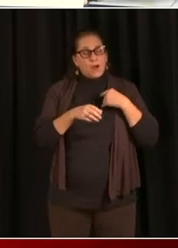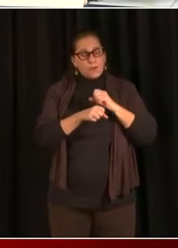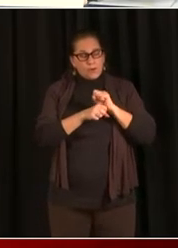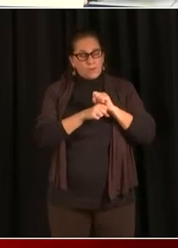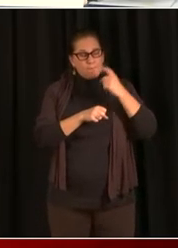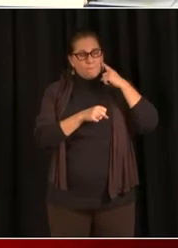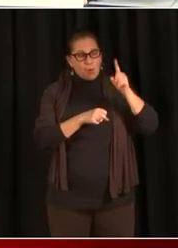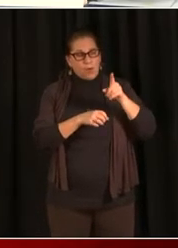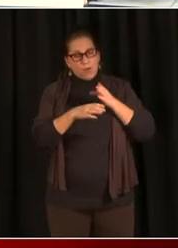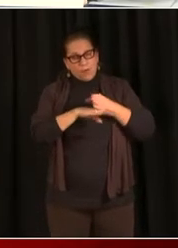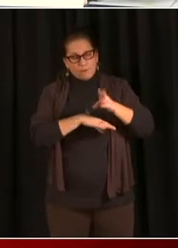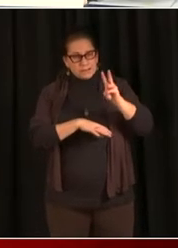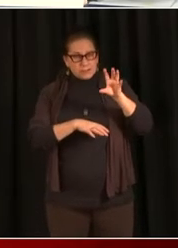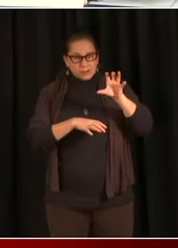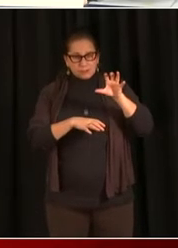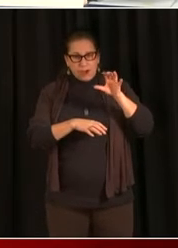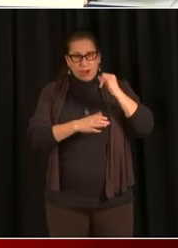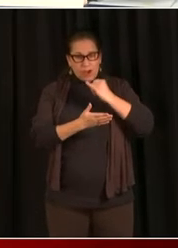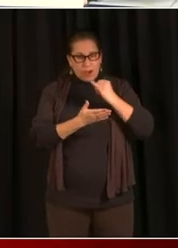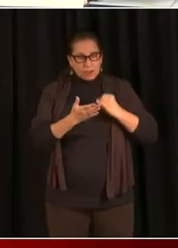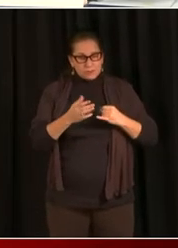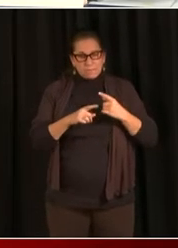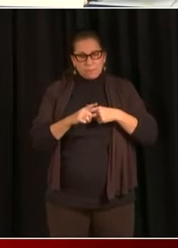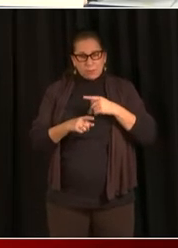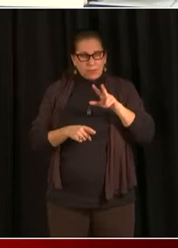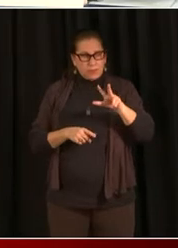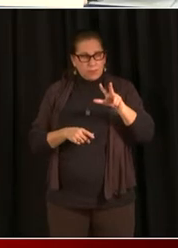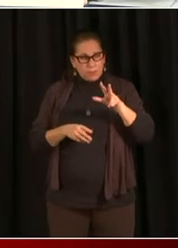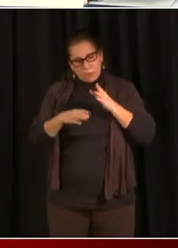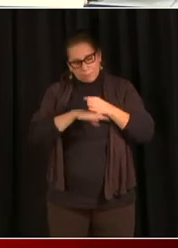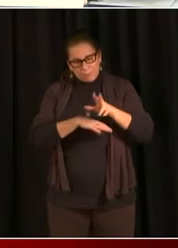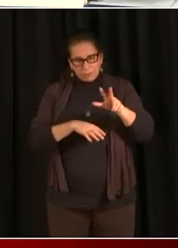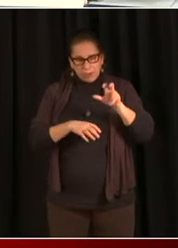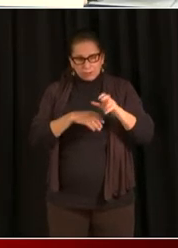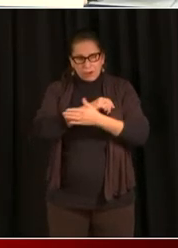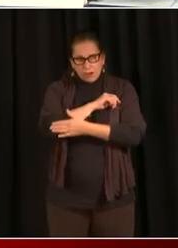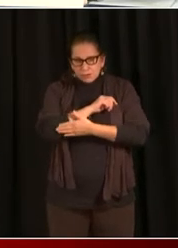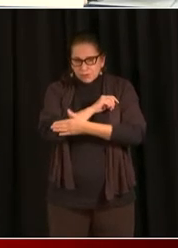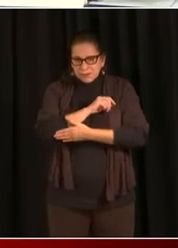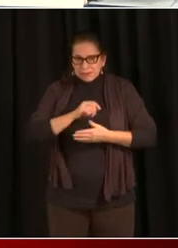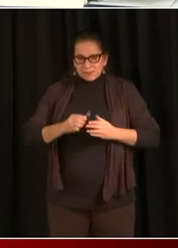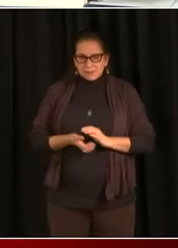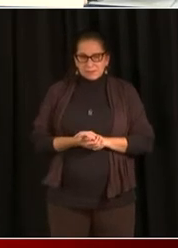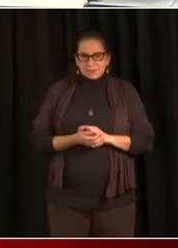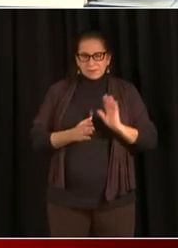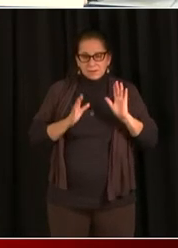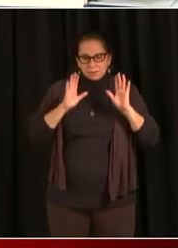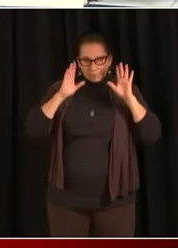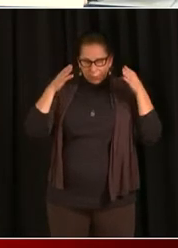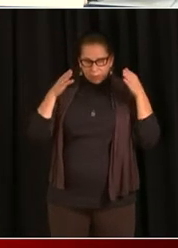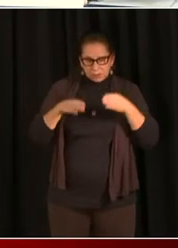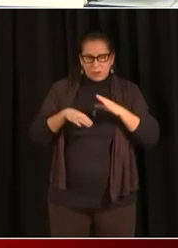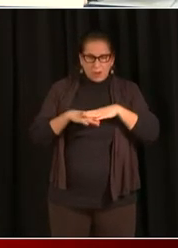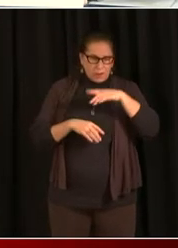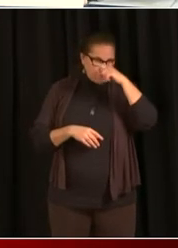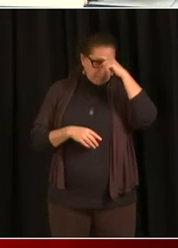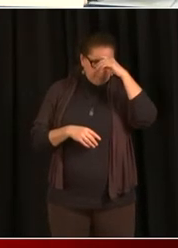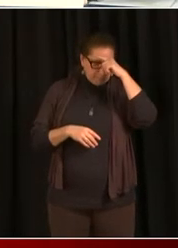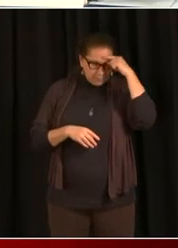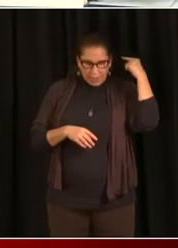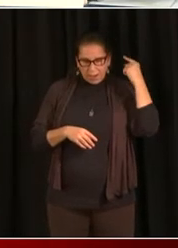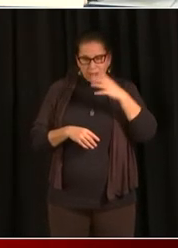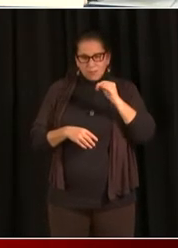6 different continents and over 35 different countries. Our focus is on Black and brown businesses. So